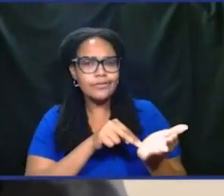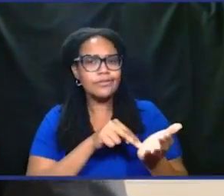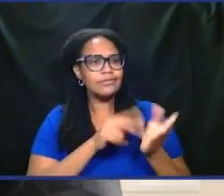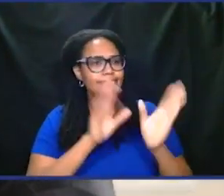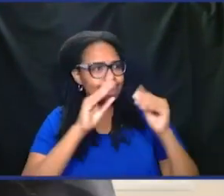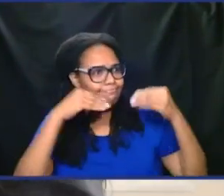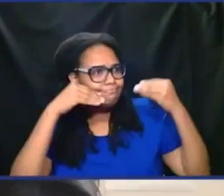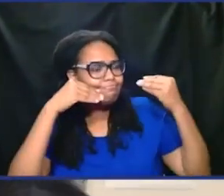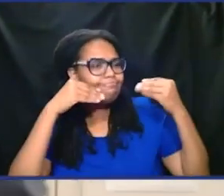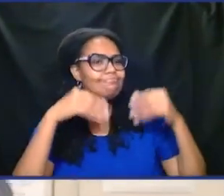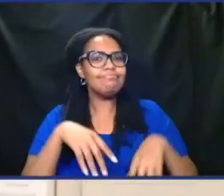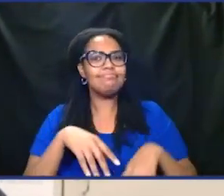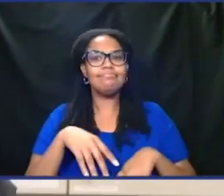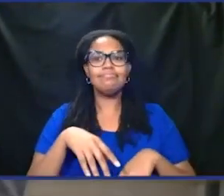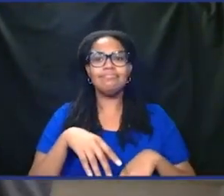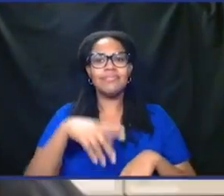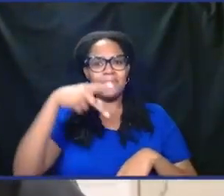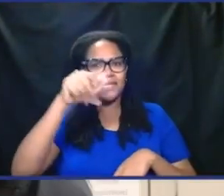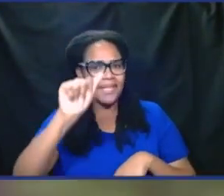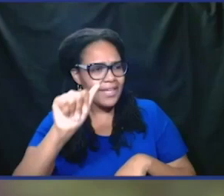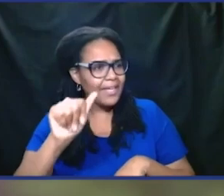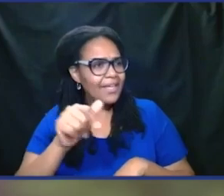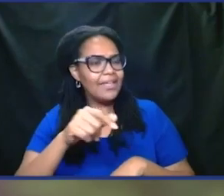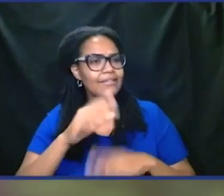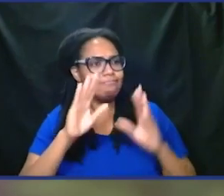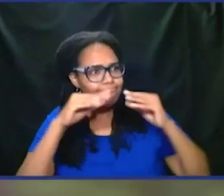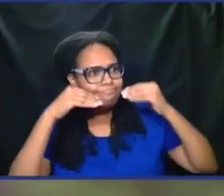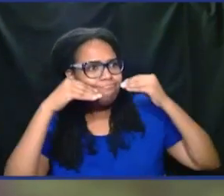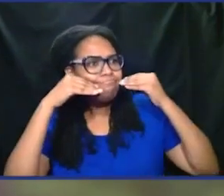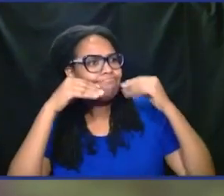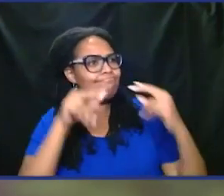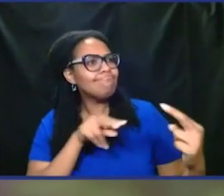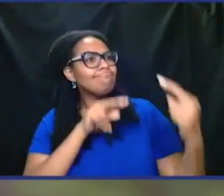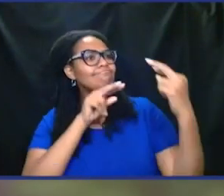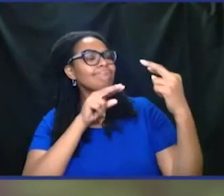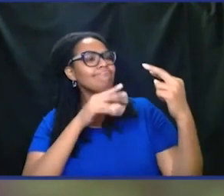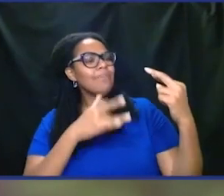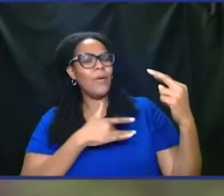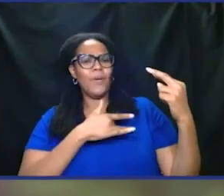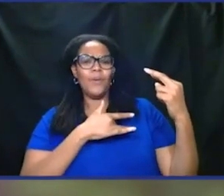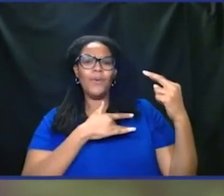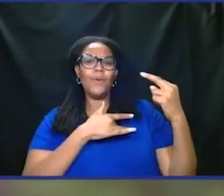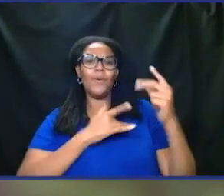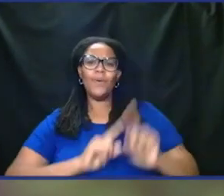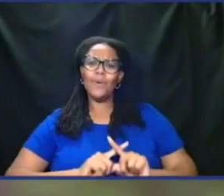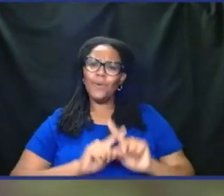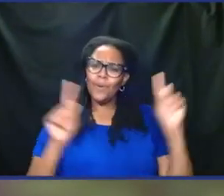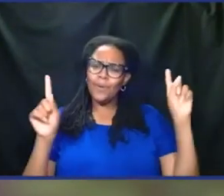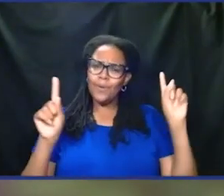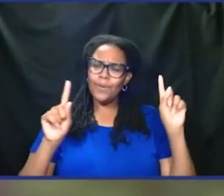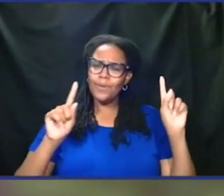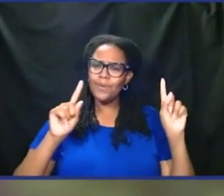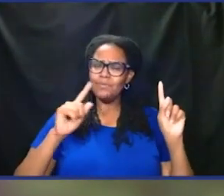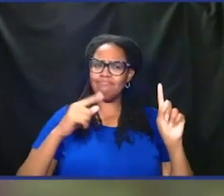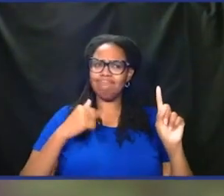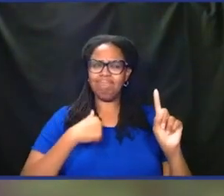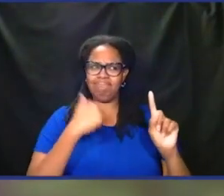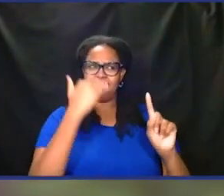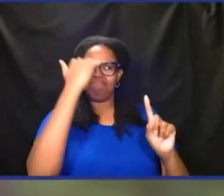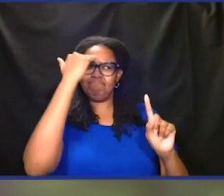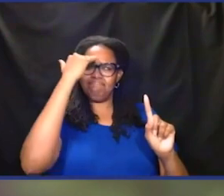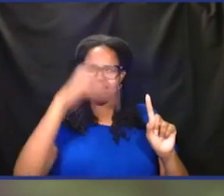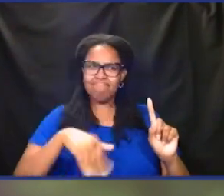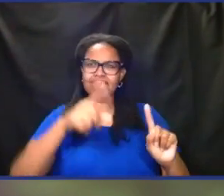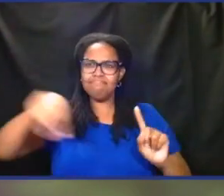the PAs, it was just, you can feel the difference knowing that these people